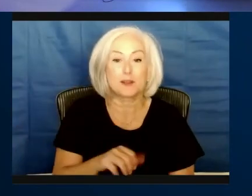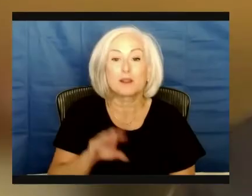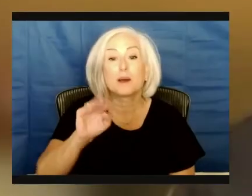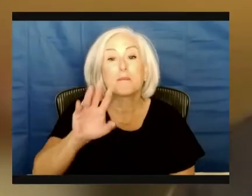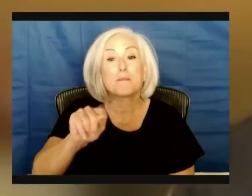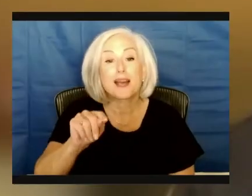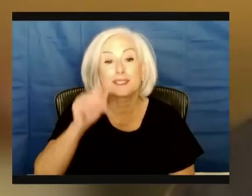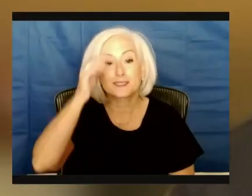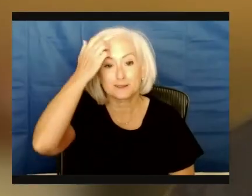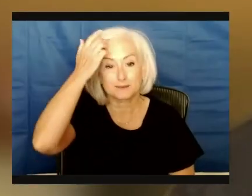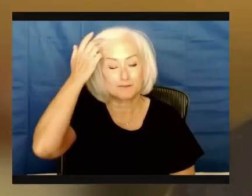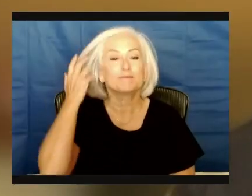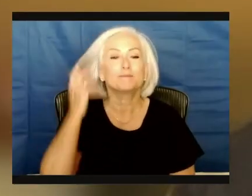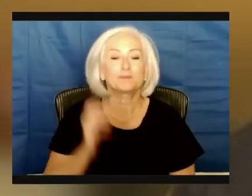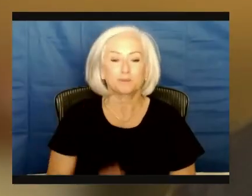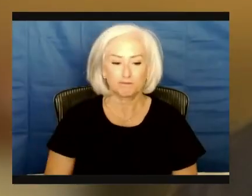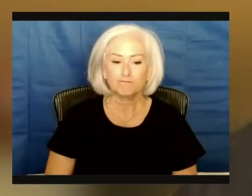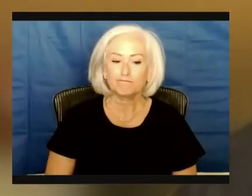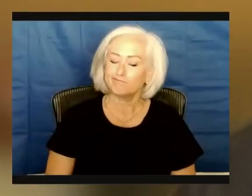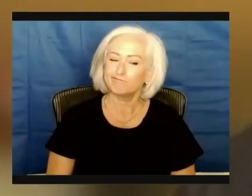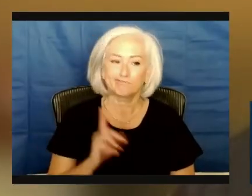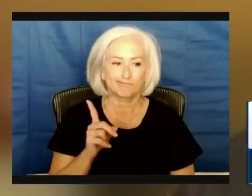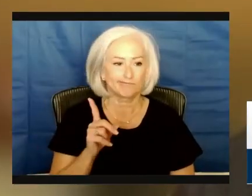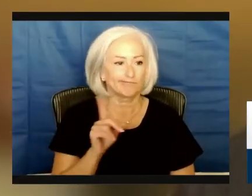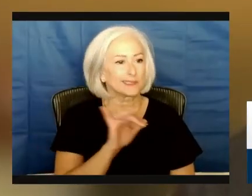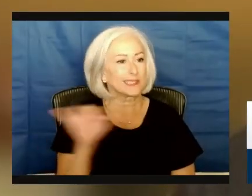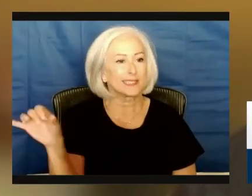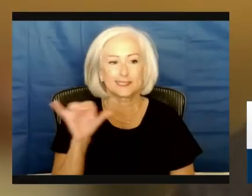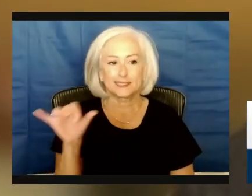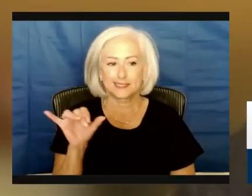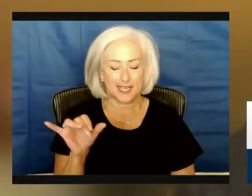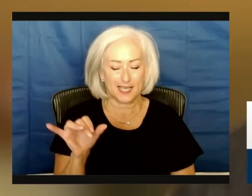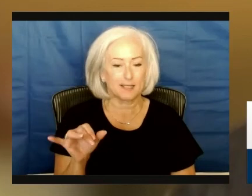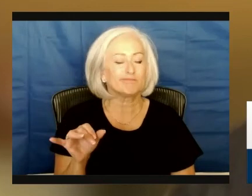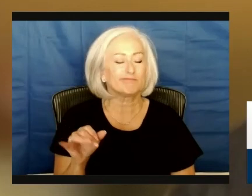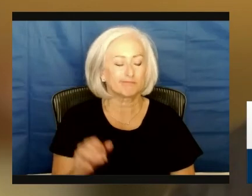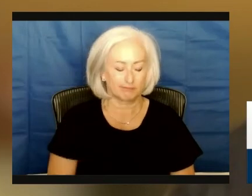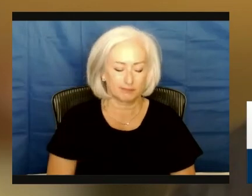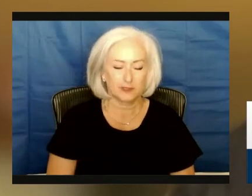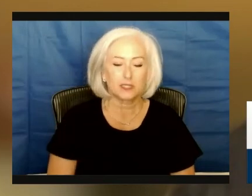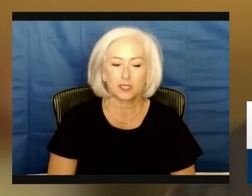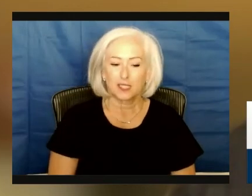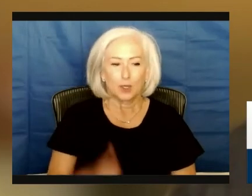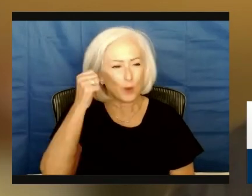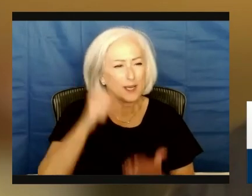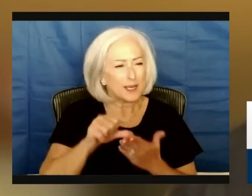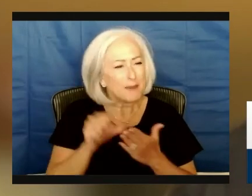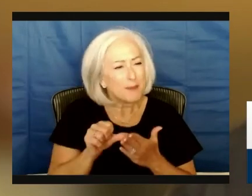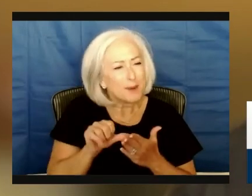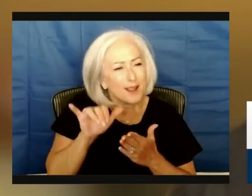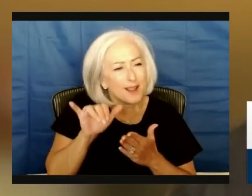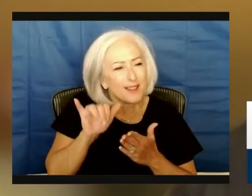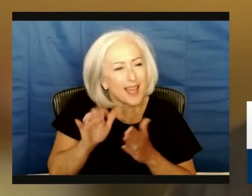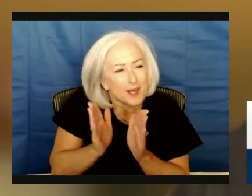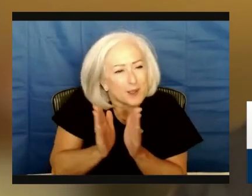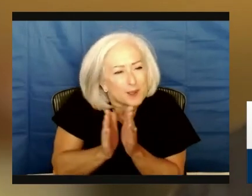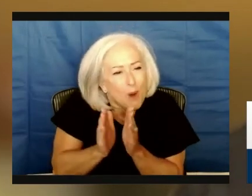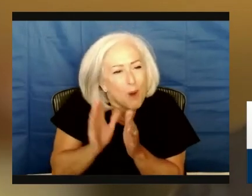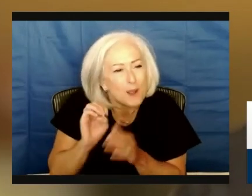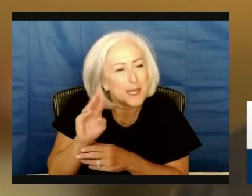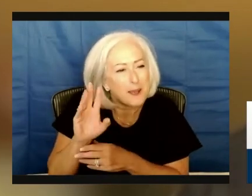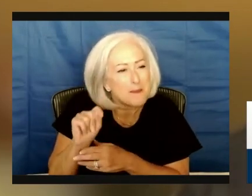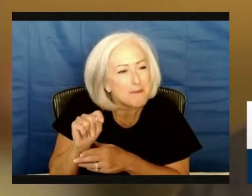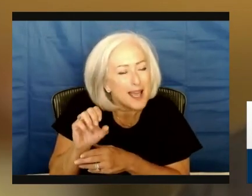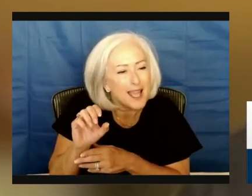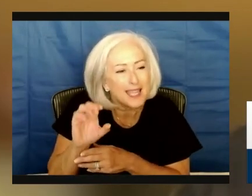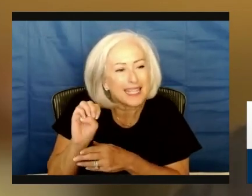Again, I echo those thoughts. And remember, these are tiny EMS agencies and volunteer fire departments,